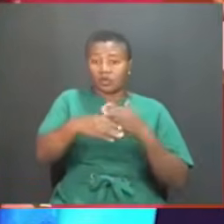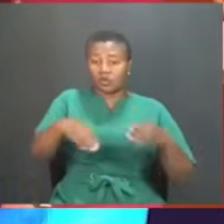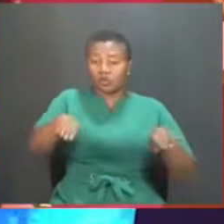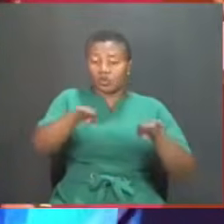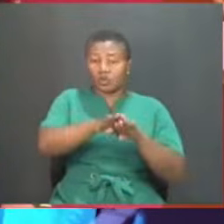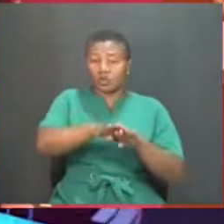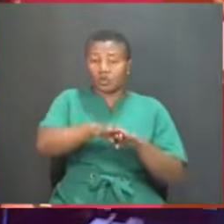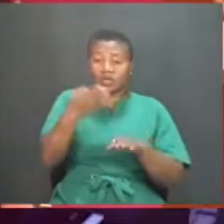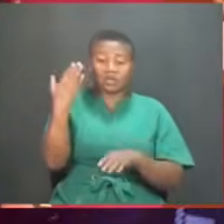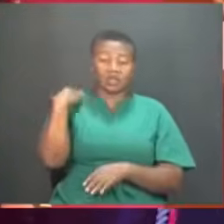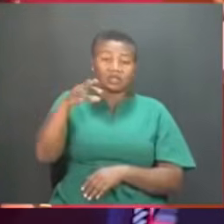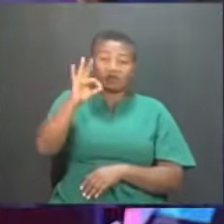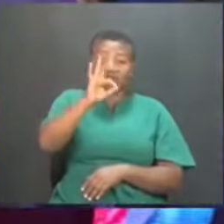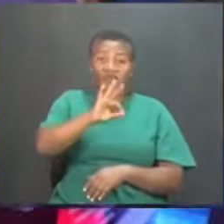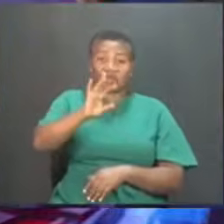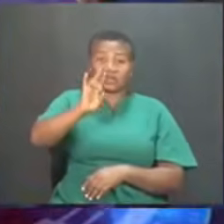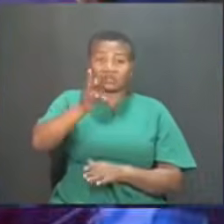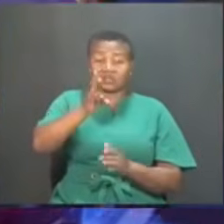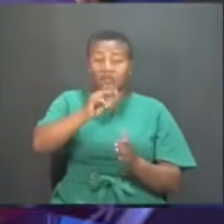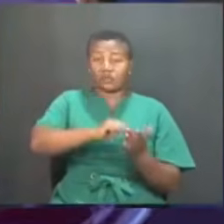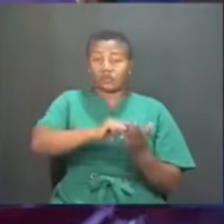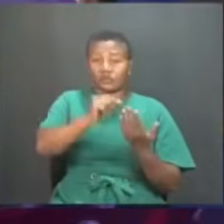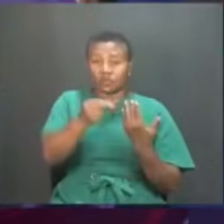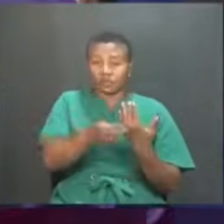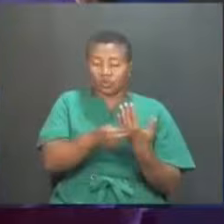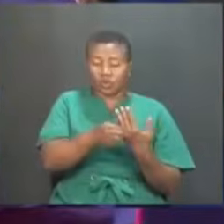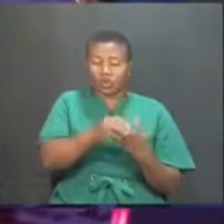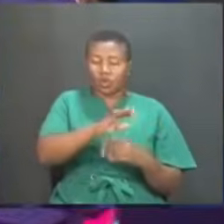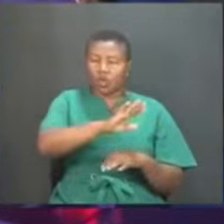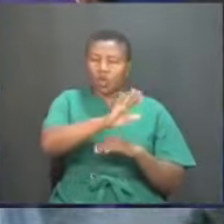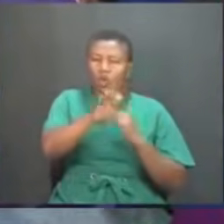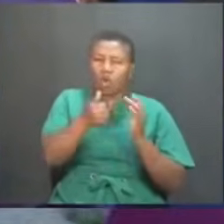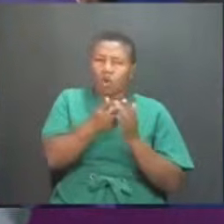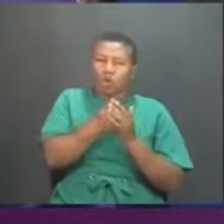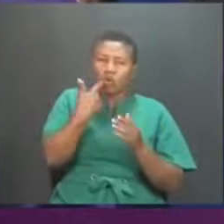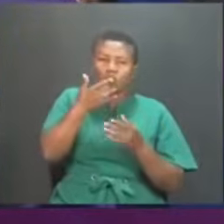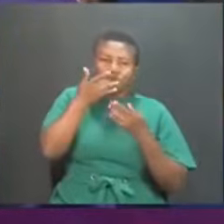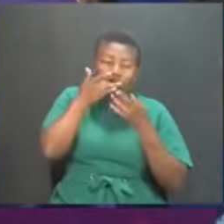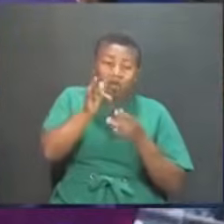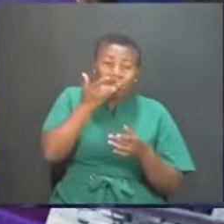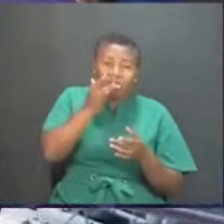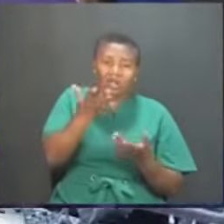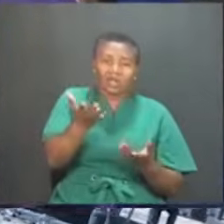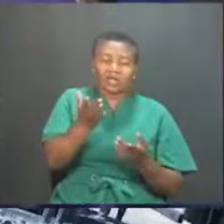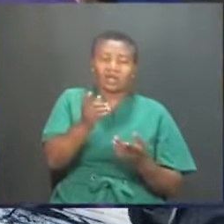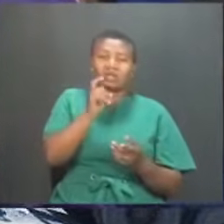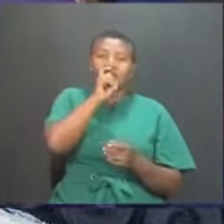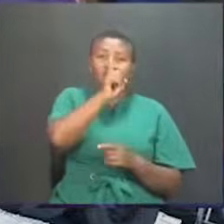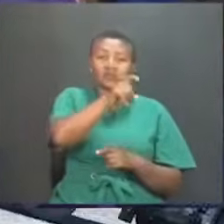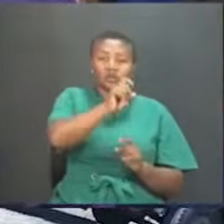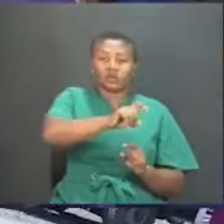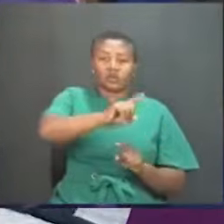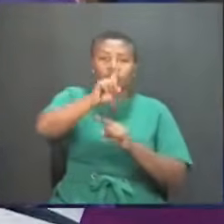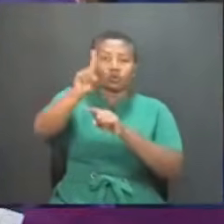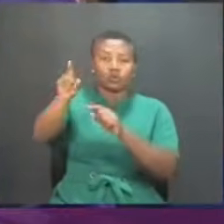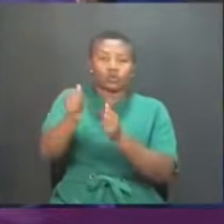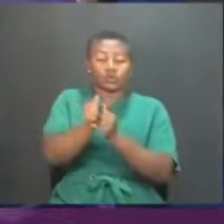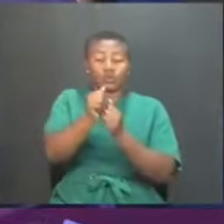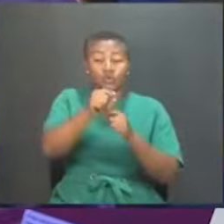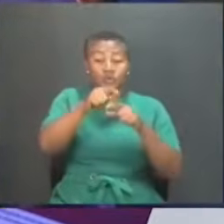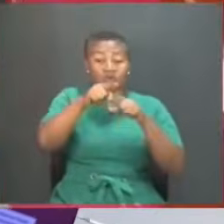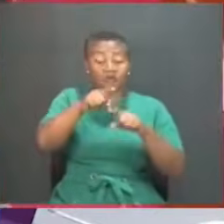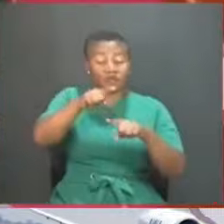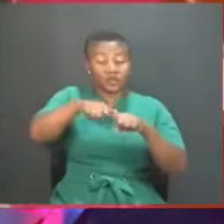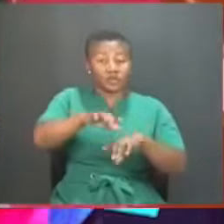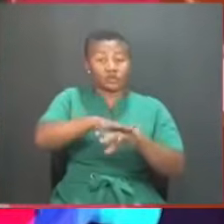November 2025. All potential applicants were duly notified to appear at their chosen regional recruitment